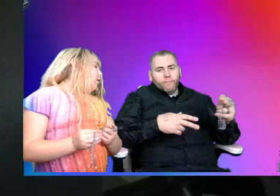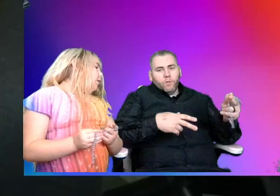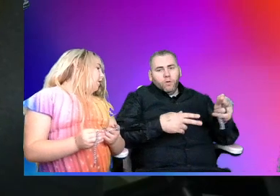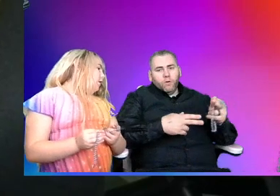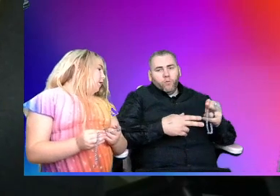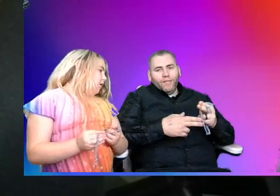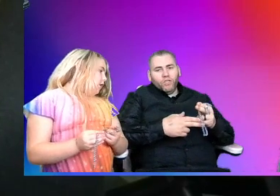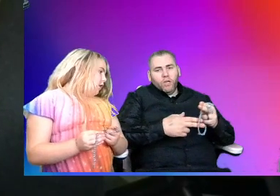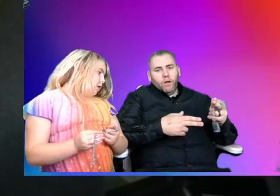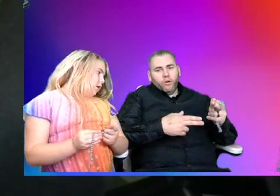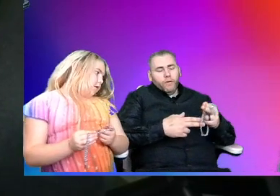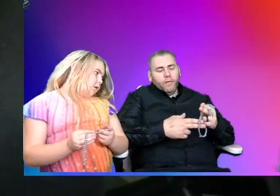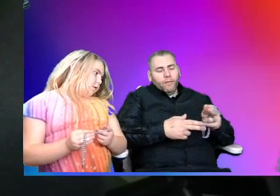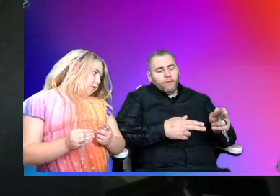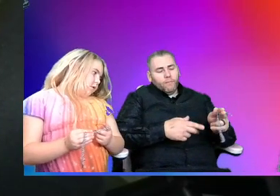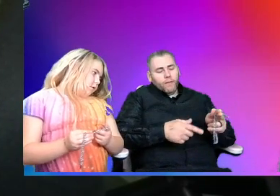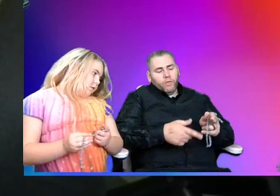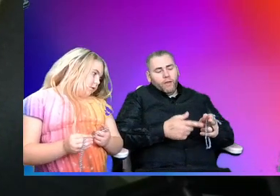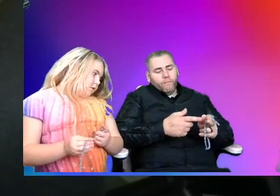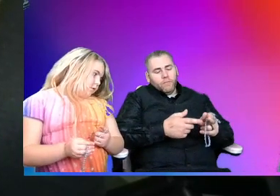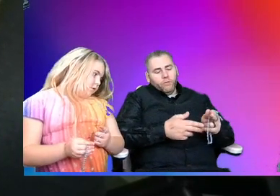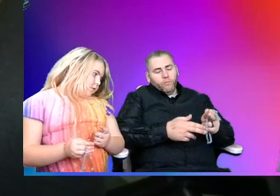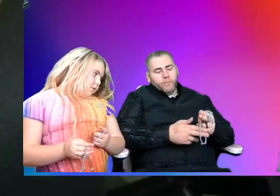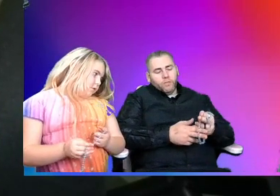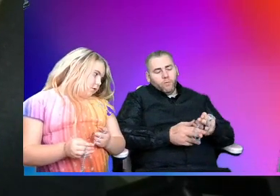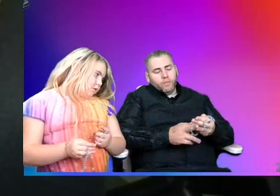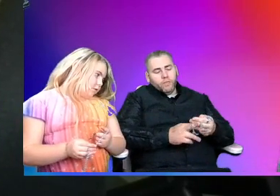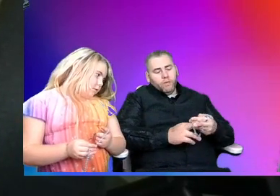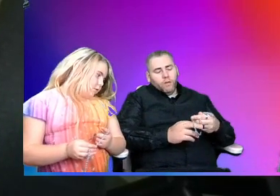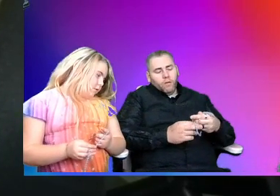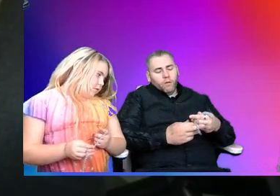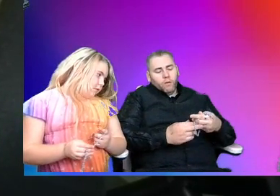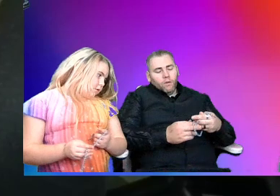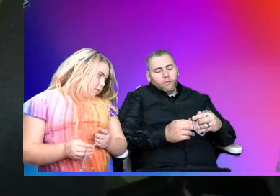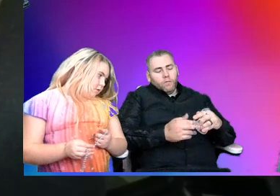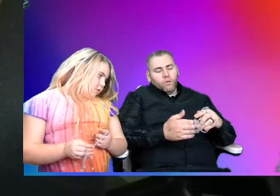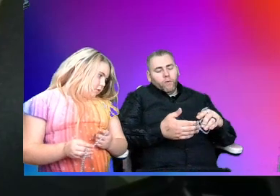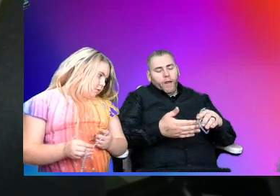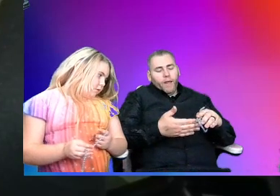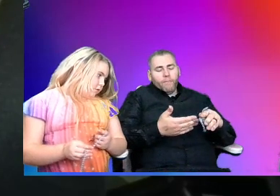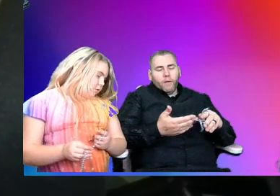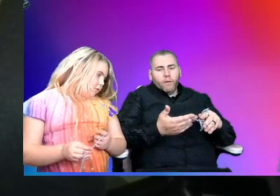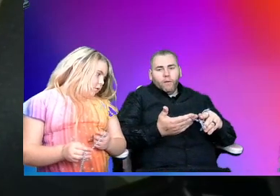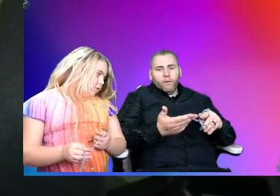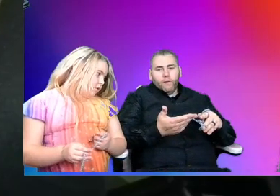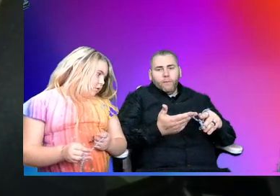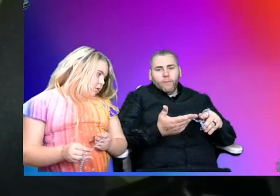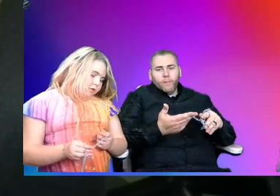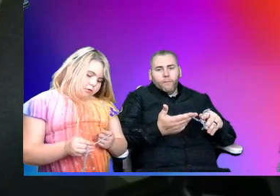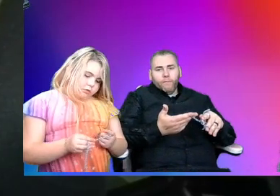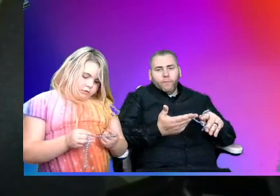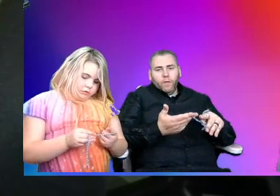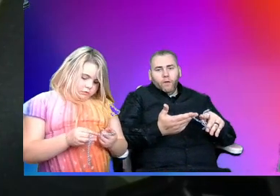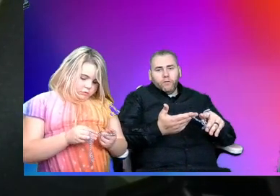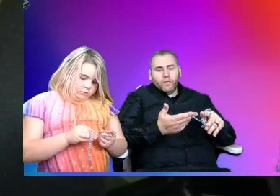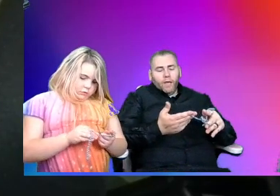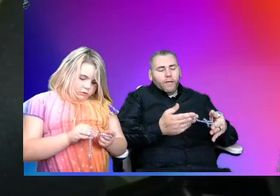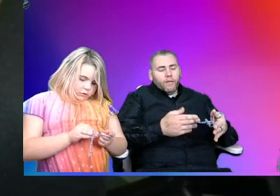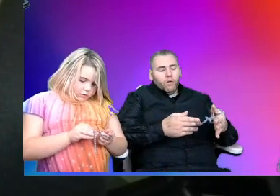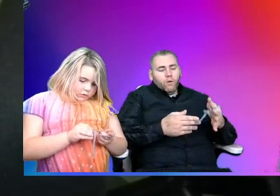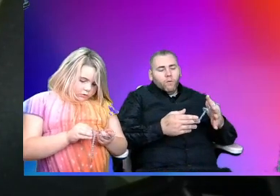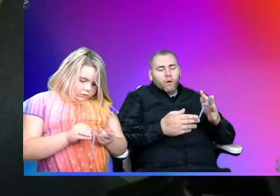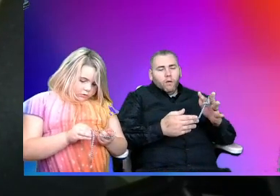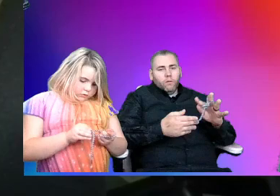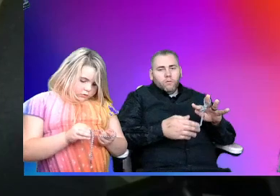way, you're going to reach underneath as you have this loop situation to grab the other